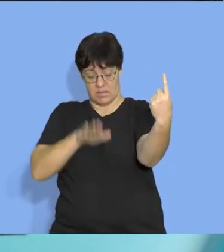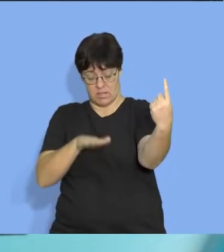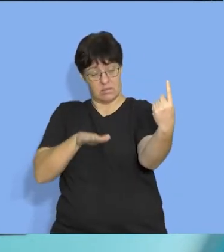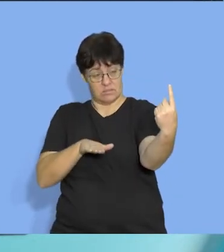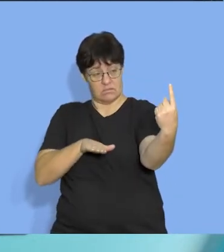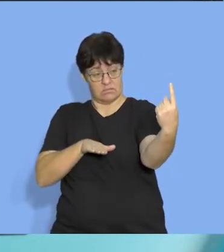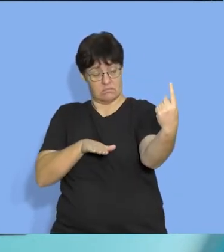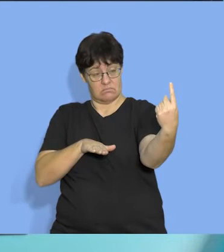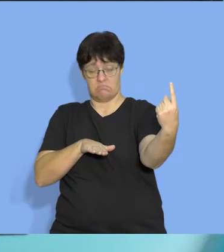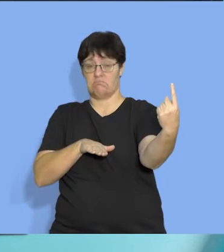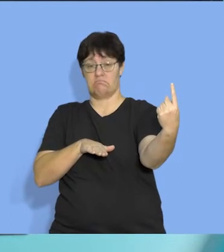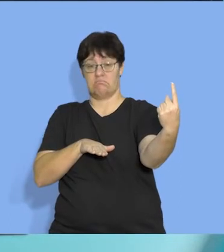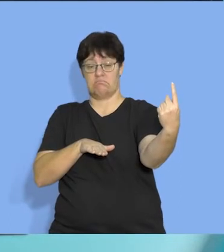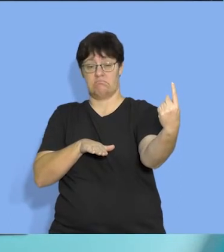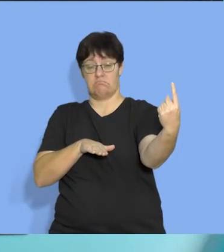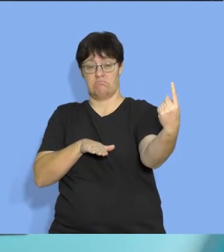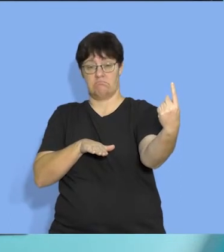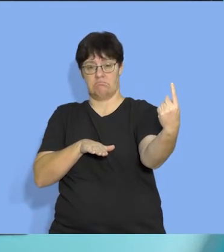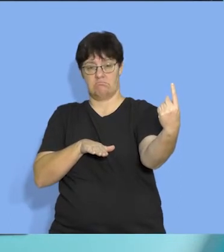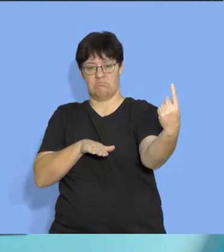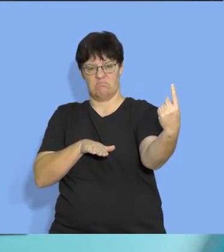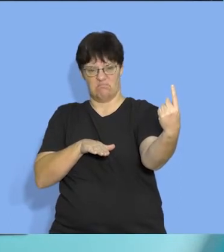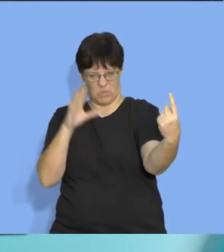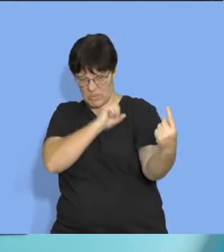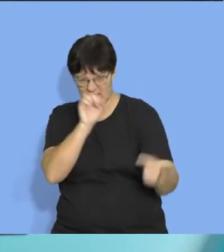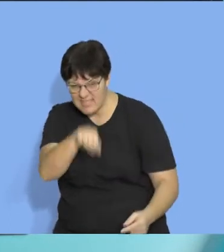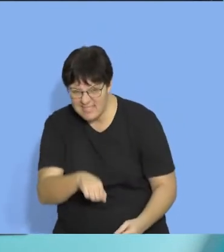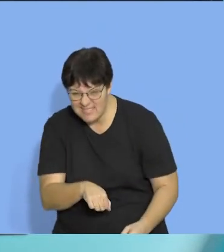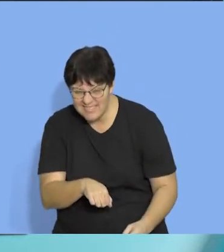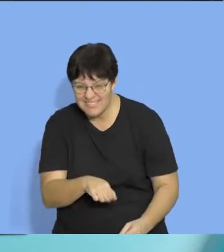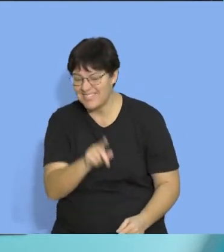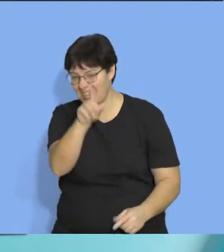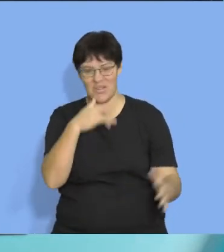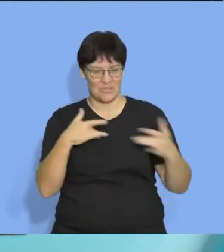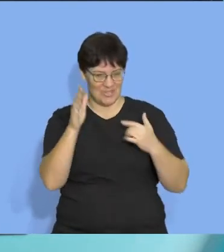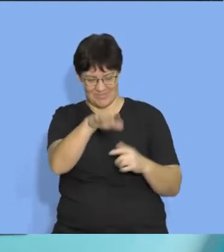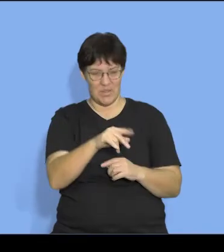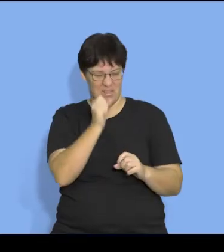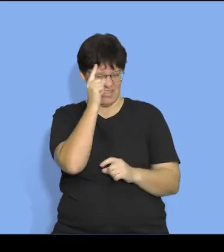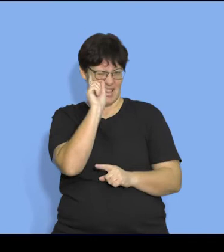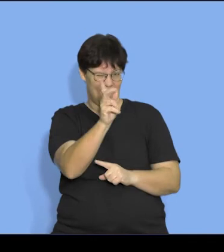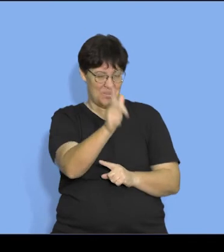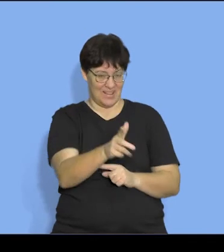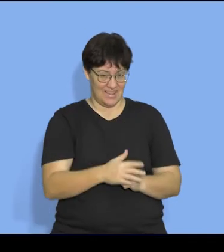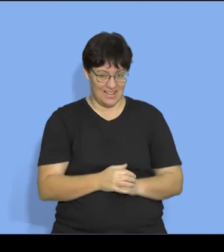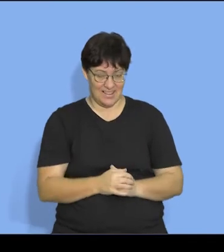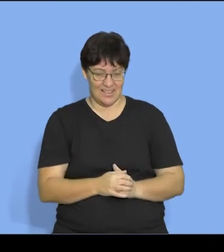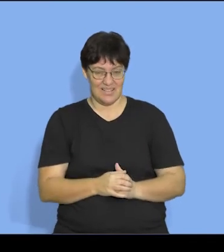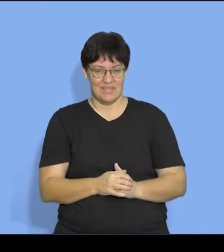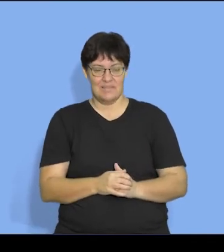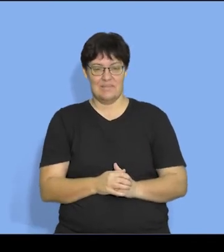I'm stationary. Feels a little weird, okay? But don't worry, you'll get there.